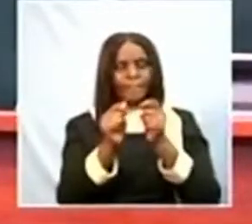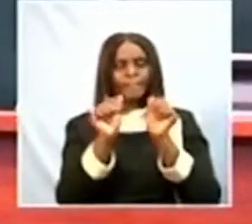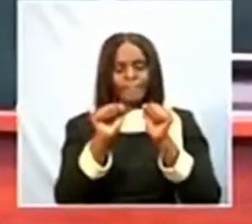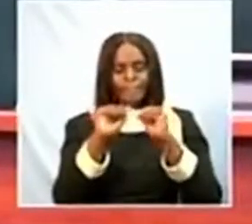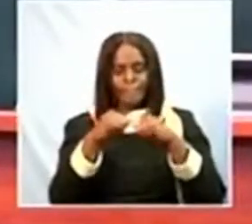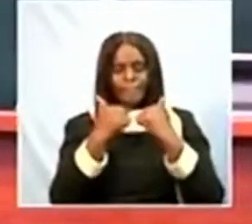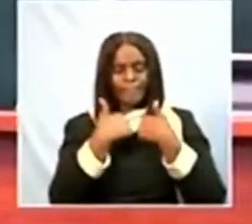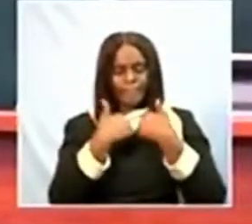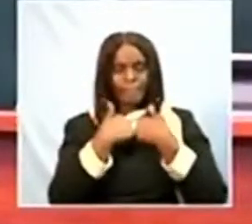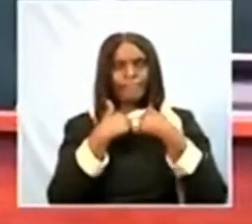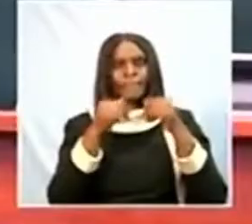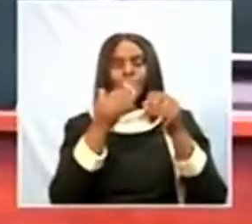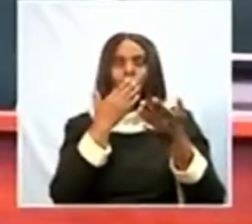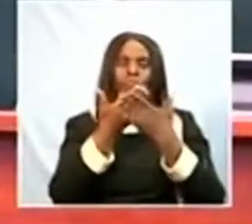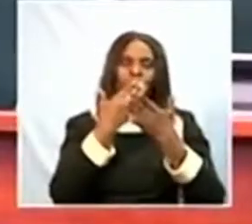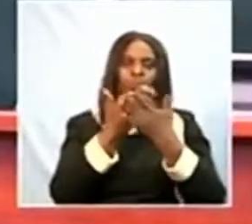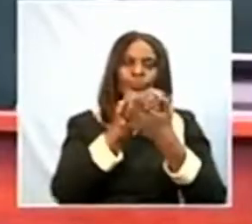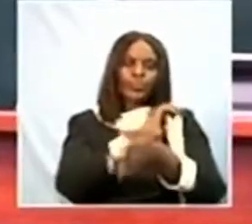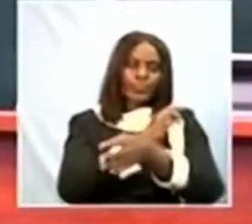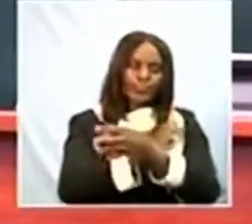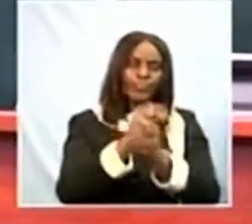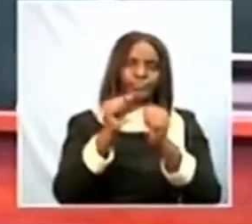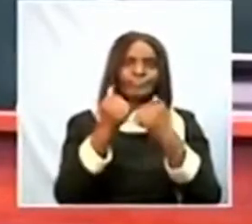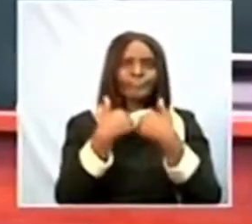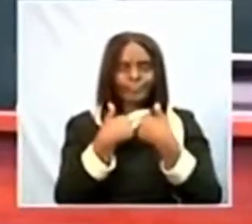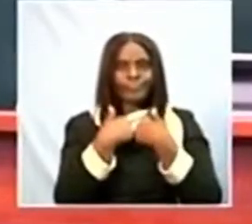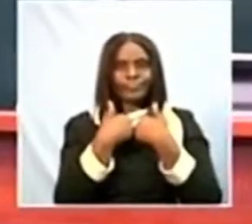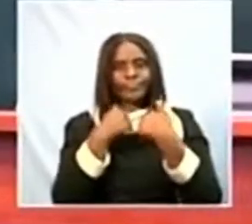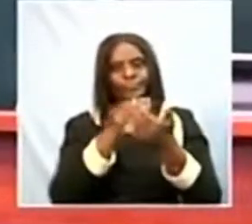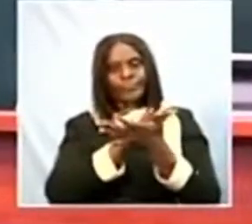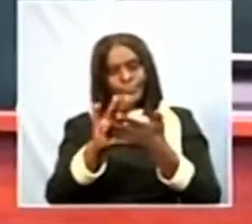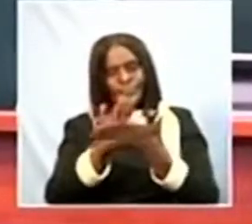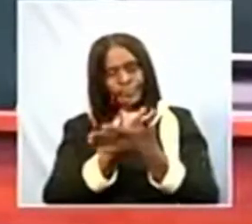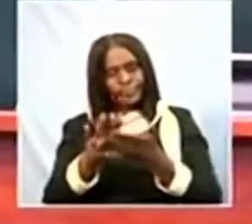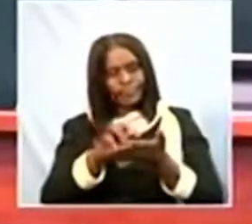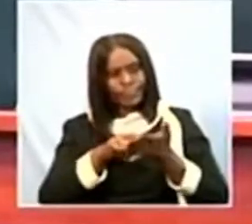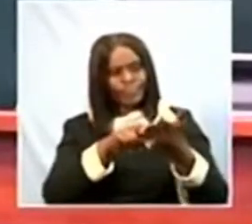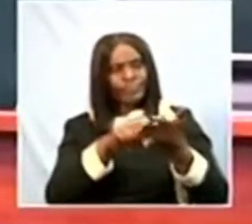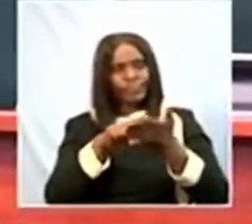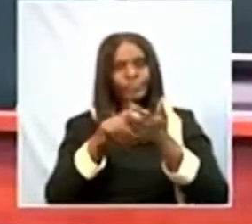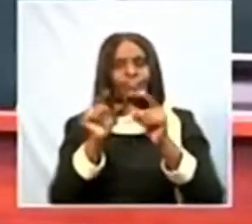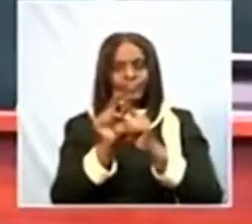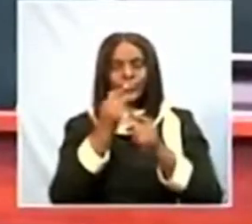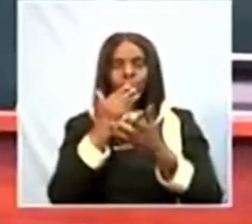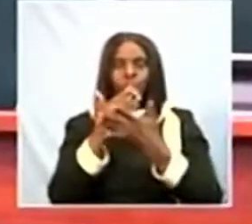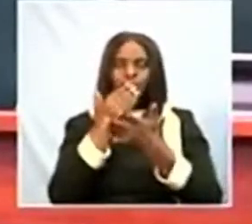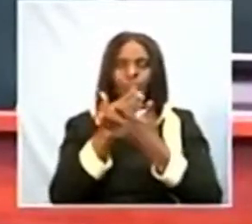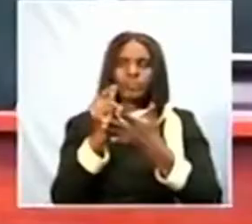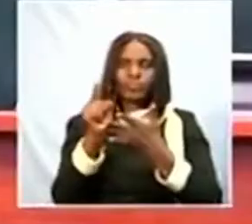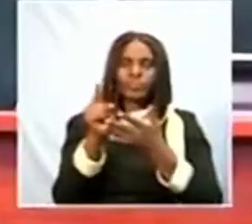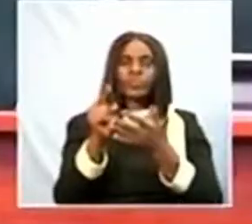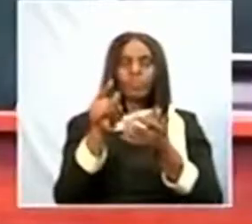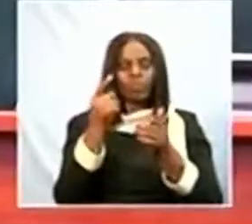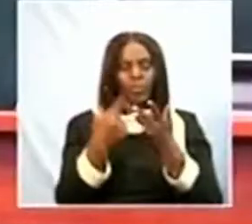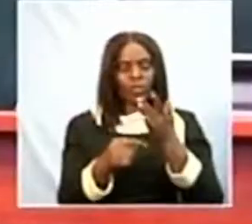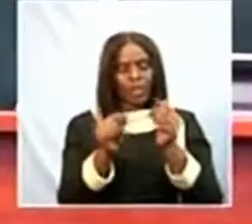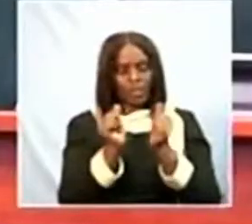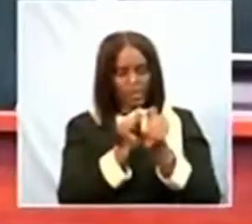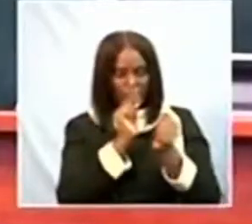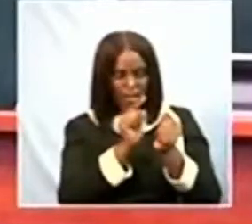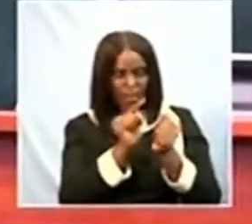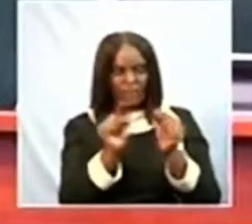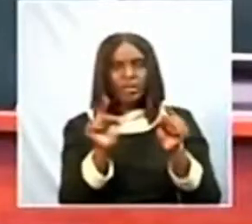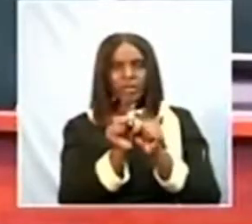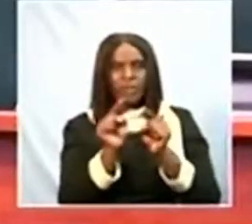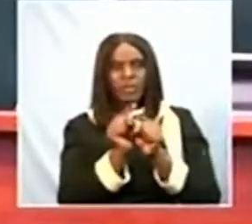have renewable energy, we may have clean transportation and sustainable urban planning. But with this, Madam